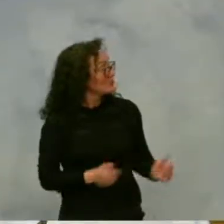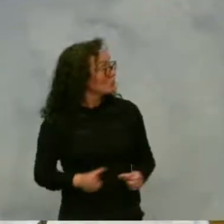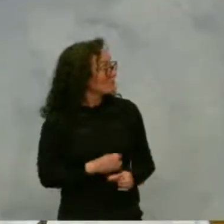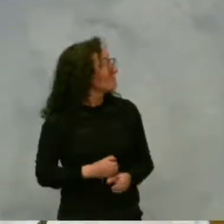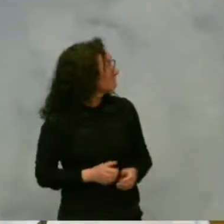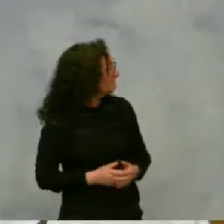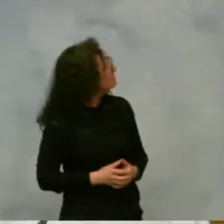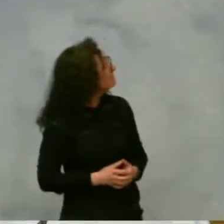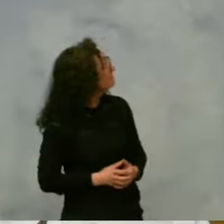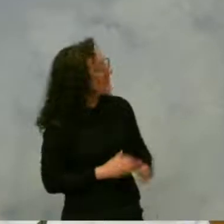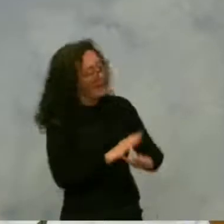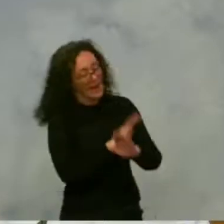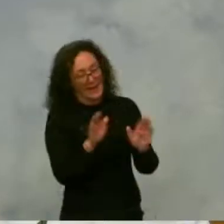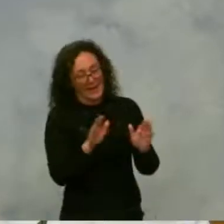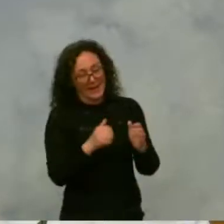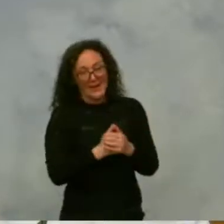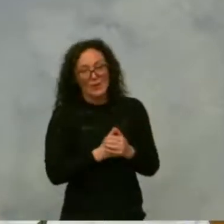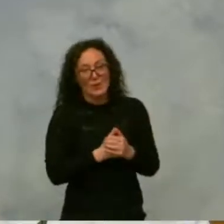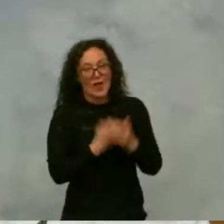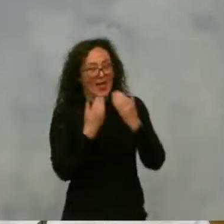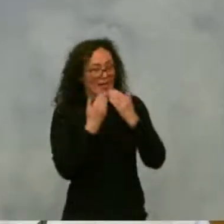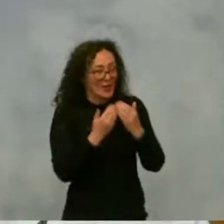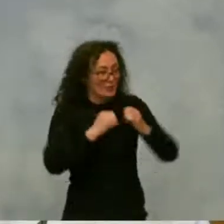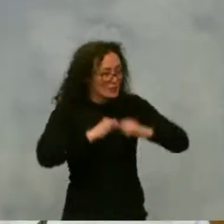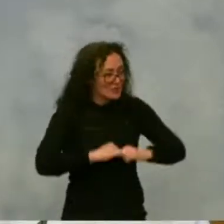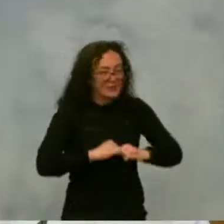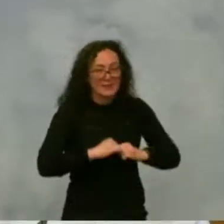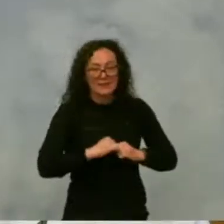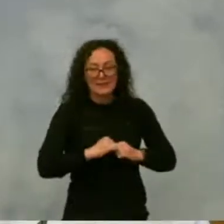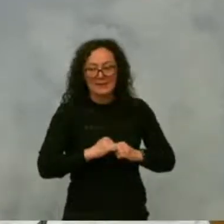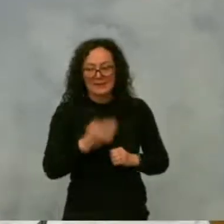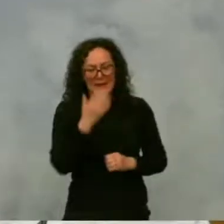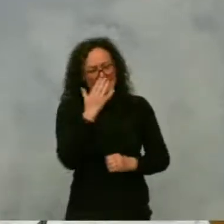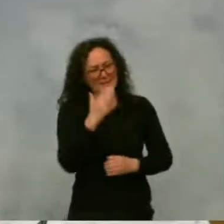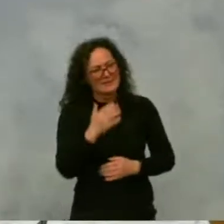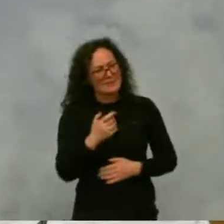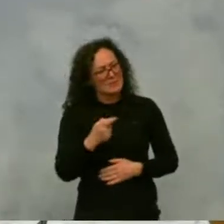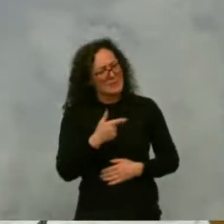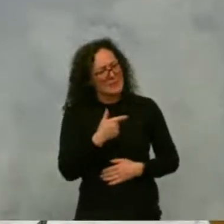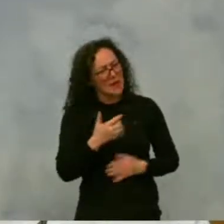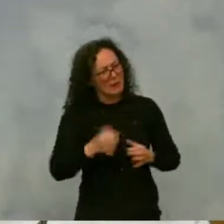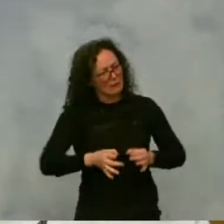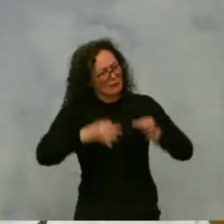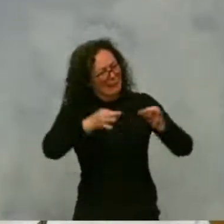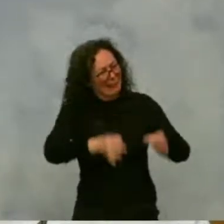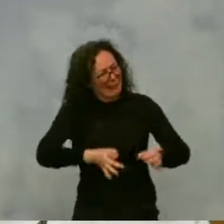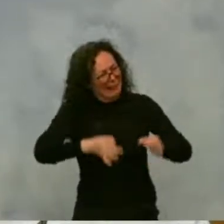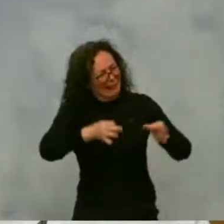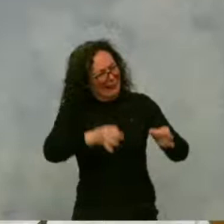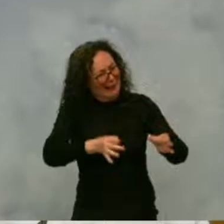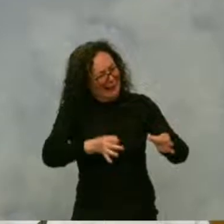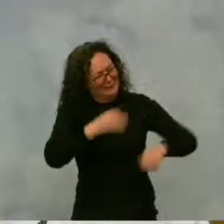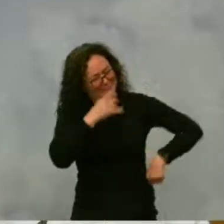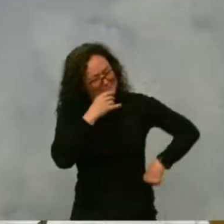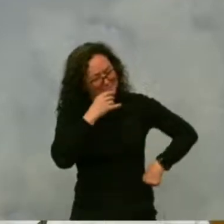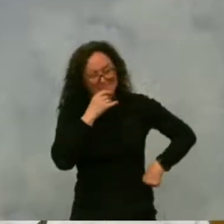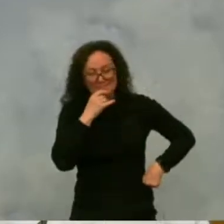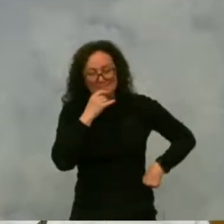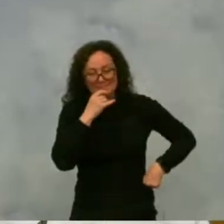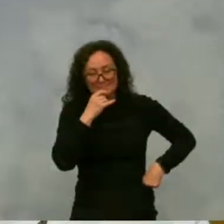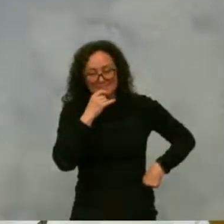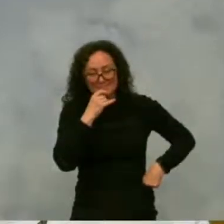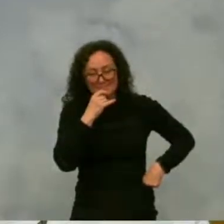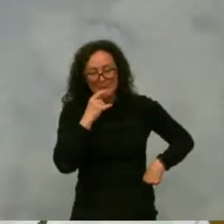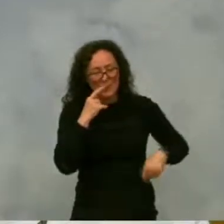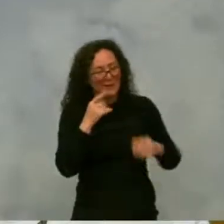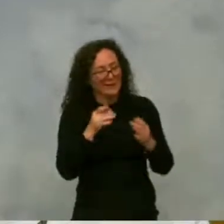Hi. Thank you, Chair. There seems to be a considerable delay. There's a considerable